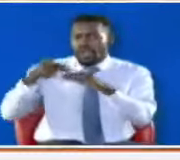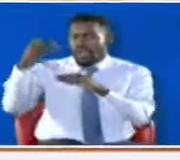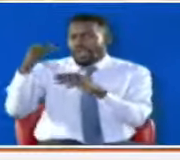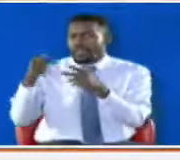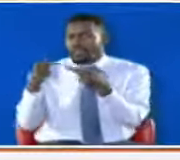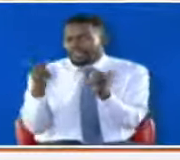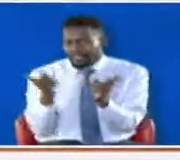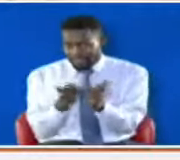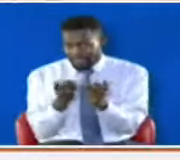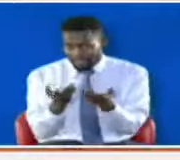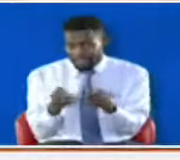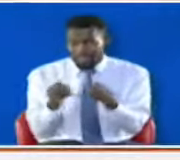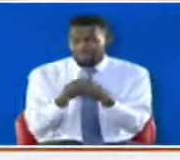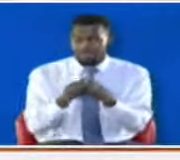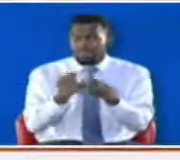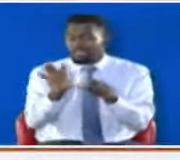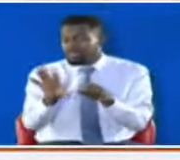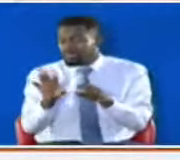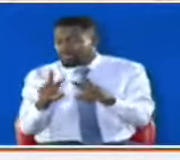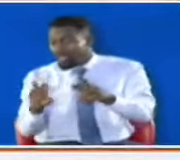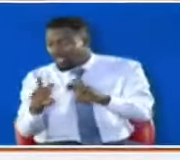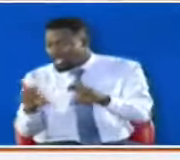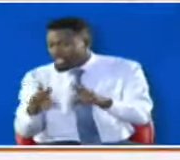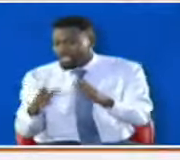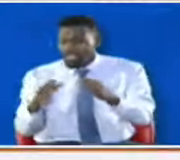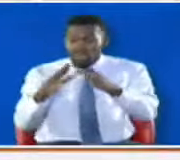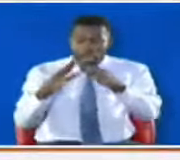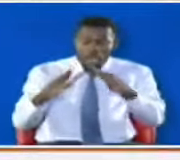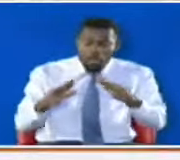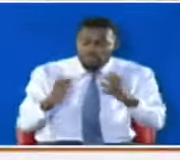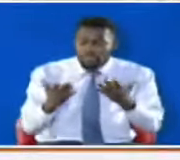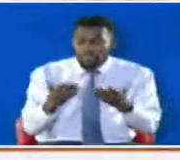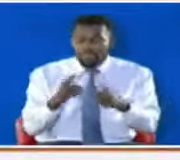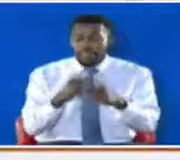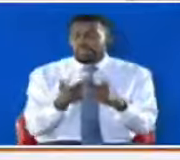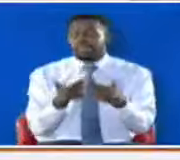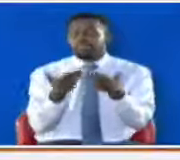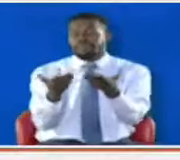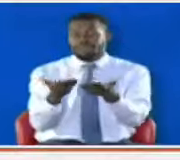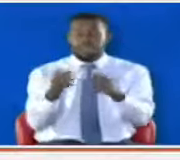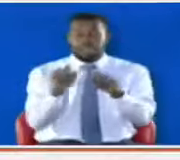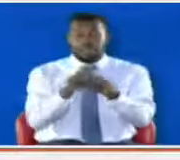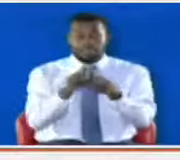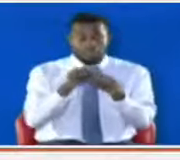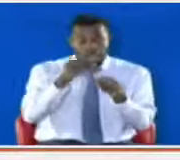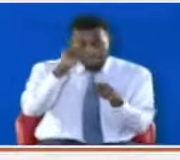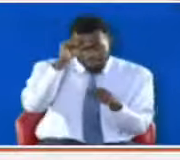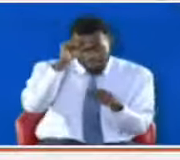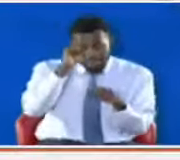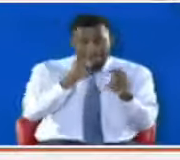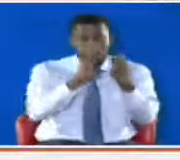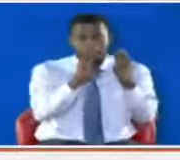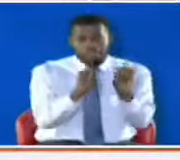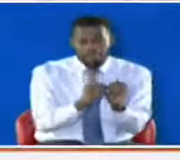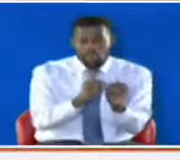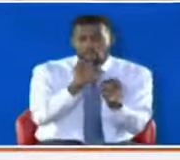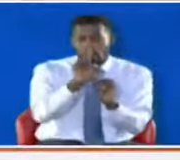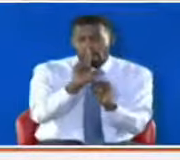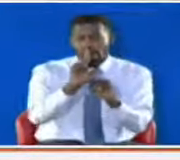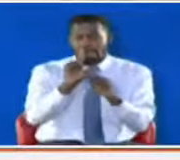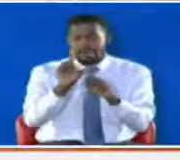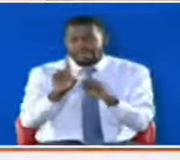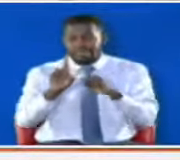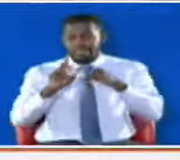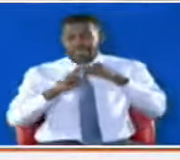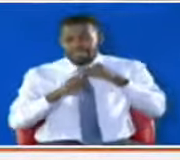displaced persons, and supervise the overall support programs. The government has mapped out 178 dams and